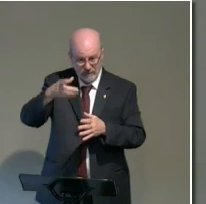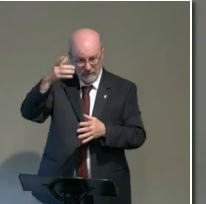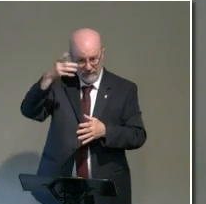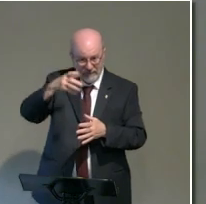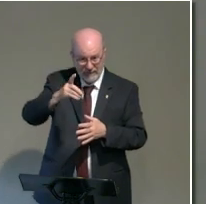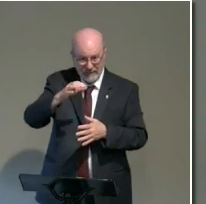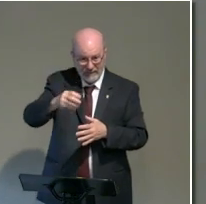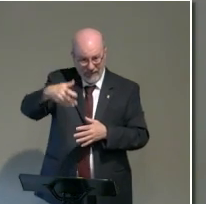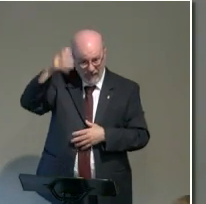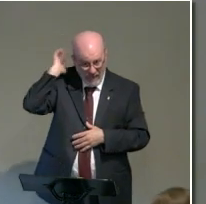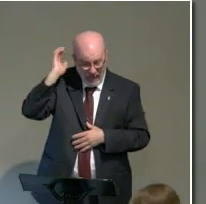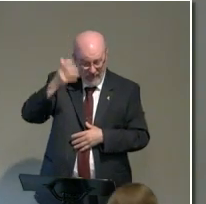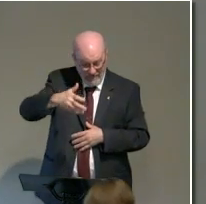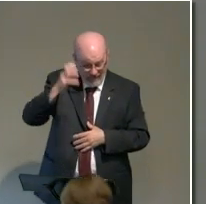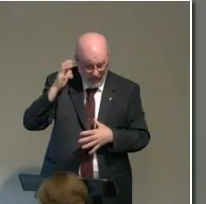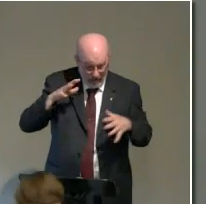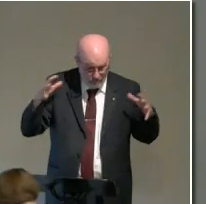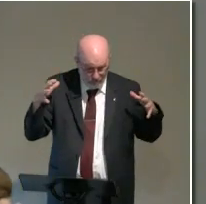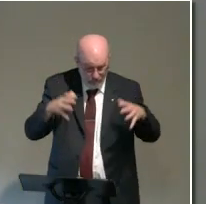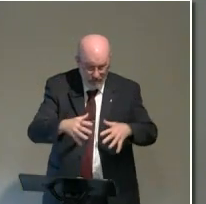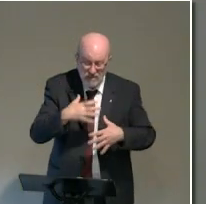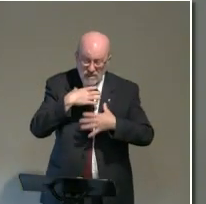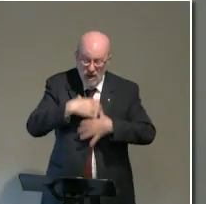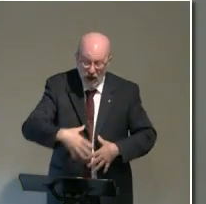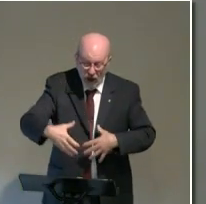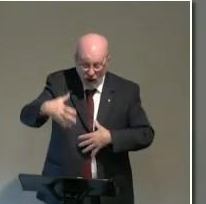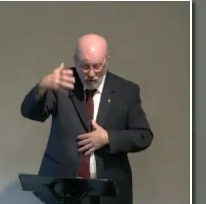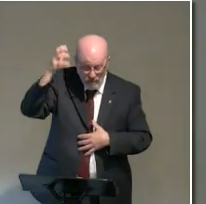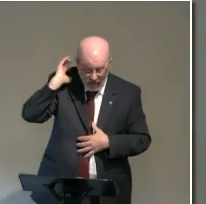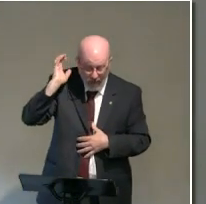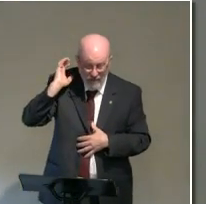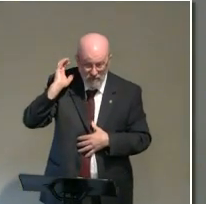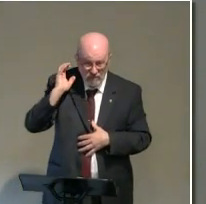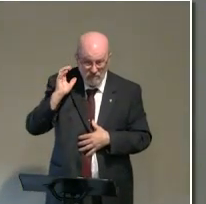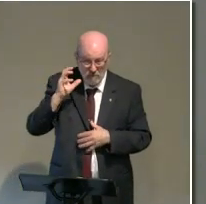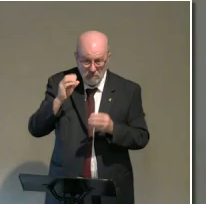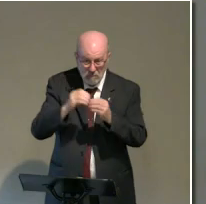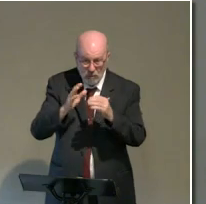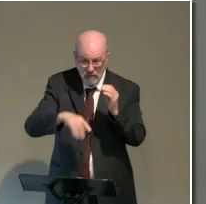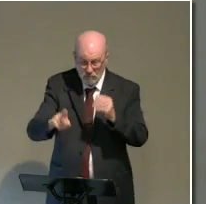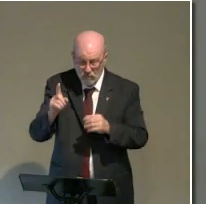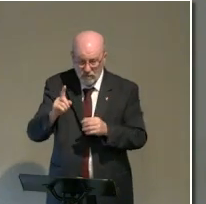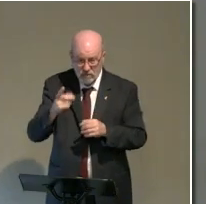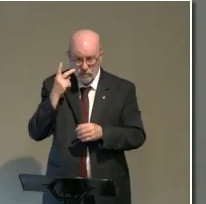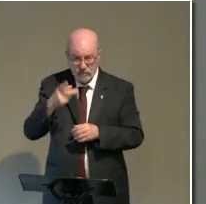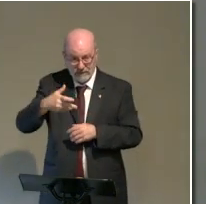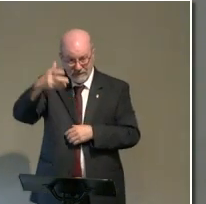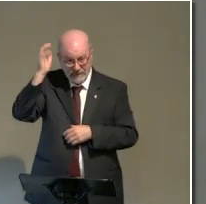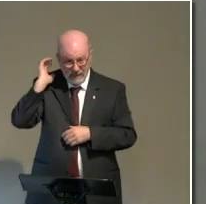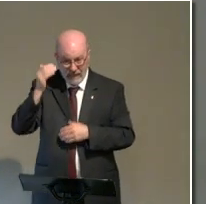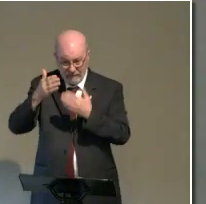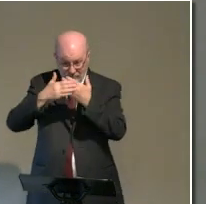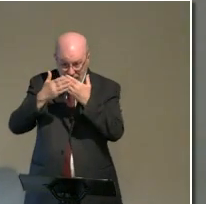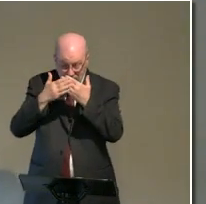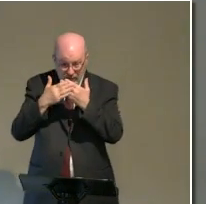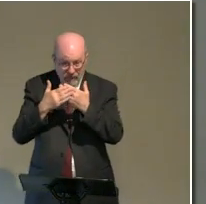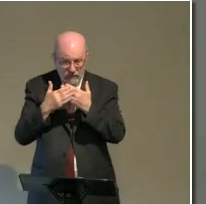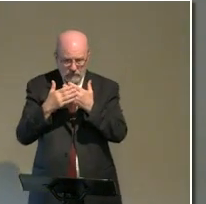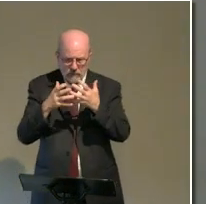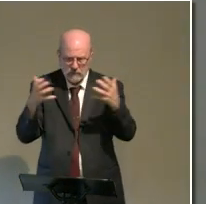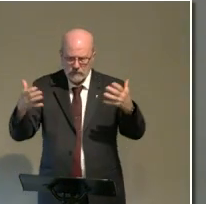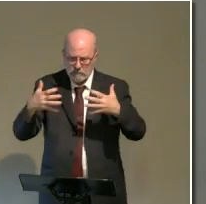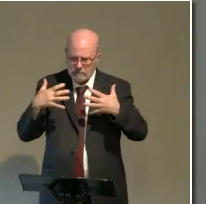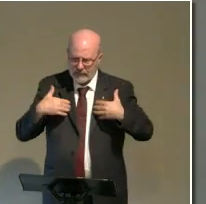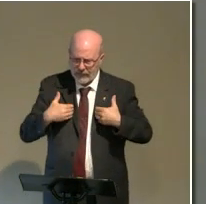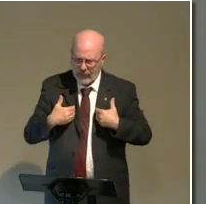guys. Lions, hungry lions, plural. You ever seen a lion close up? That's a big